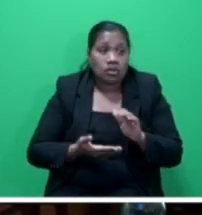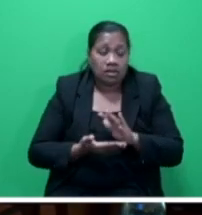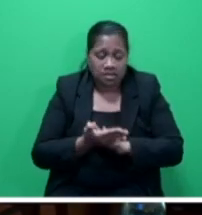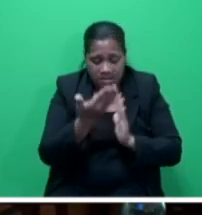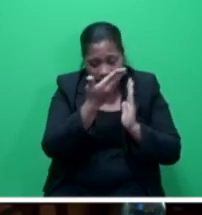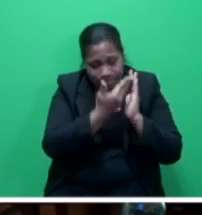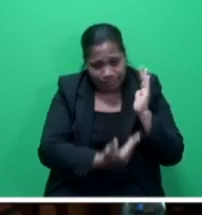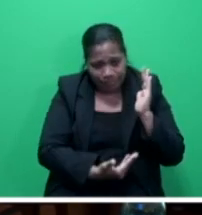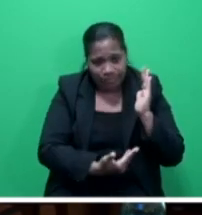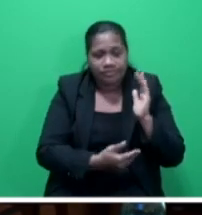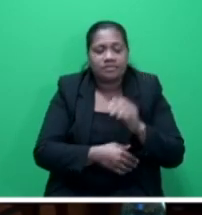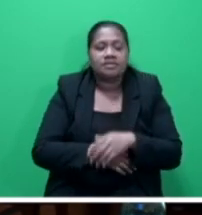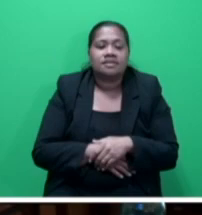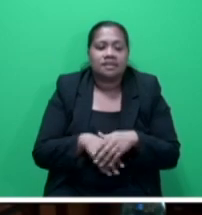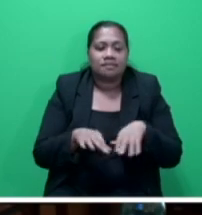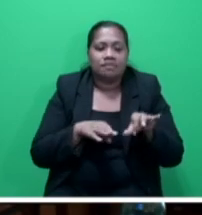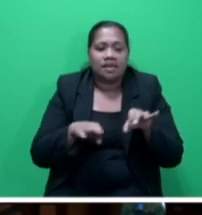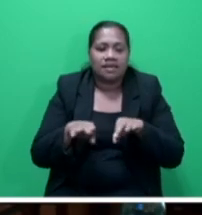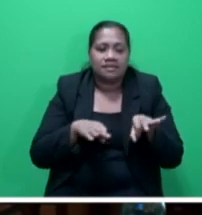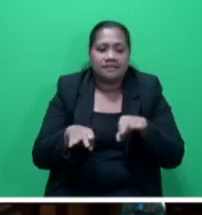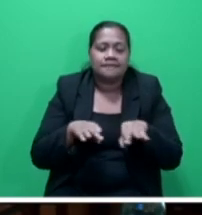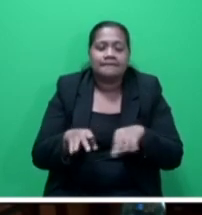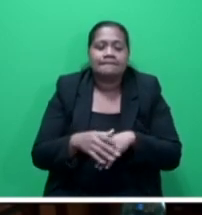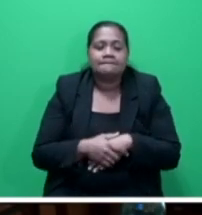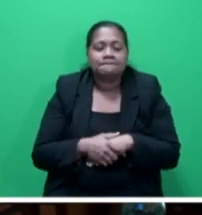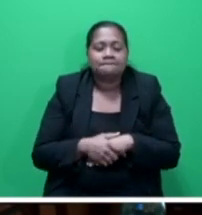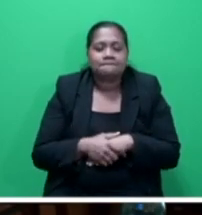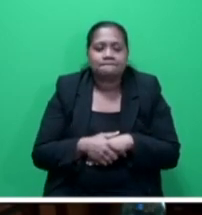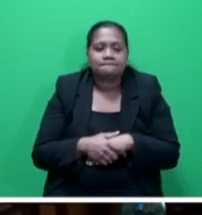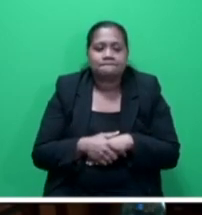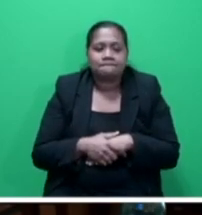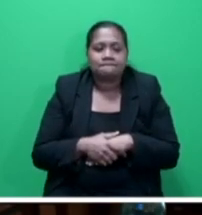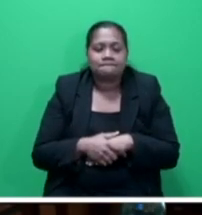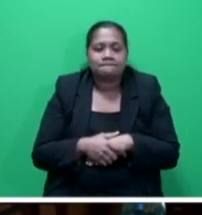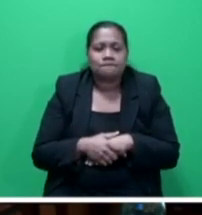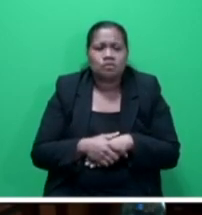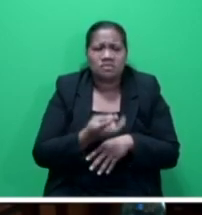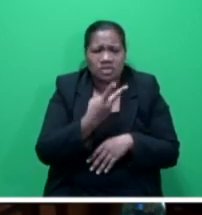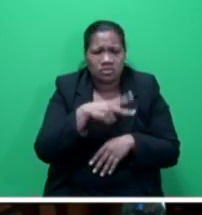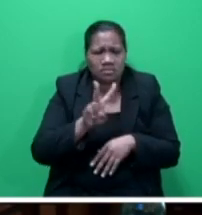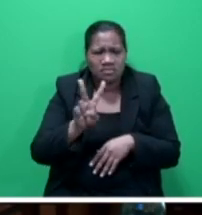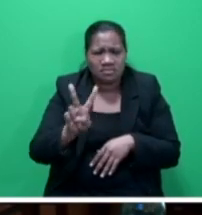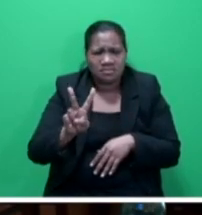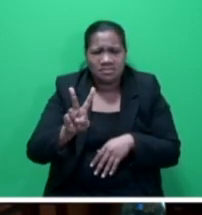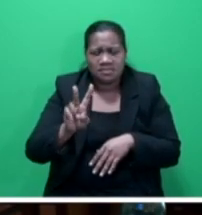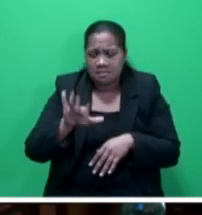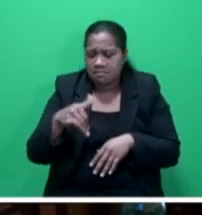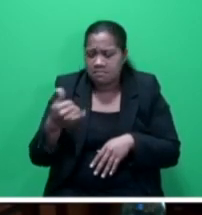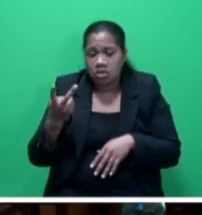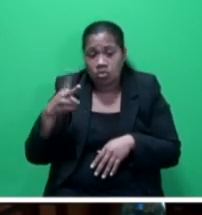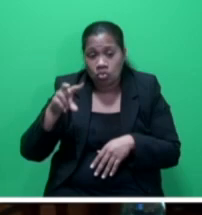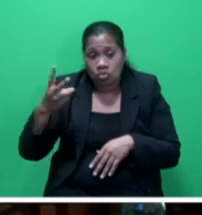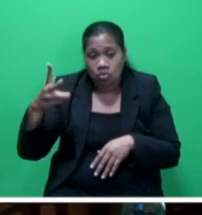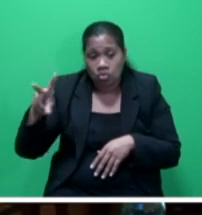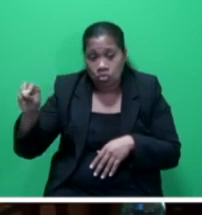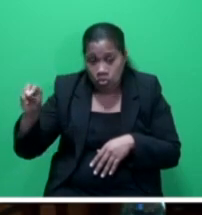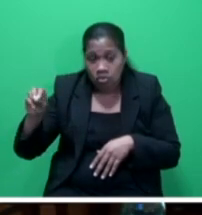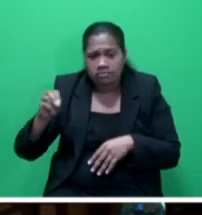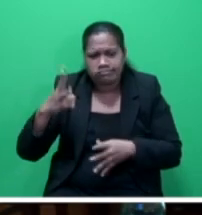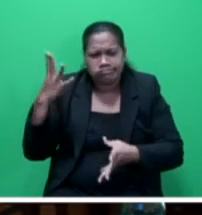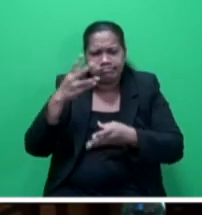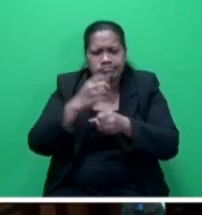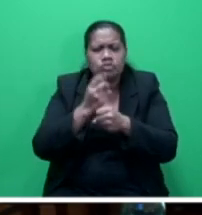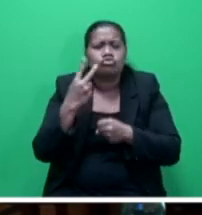scheme. Mr. Speaker, sir, as at 22nd May 2020, a total of